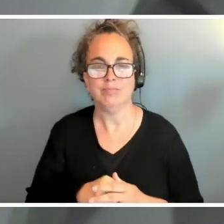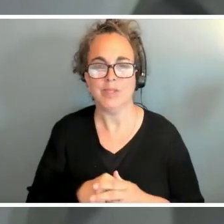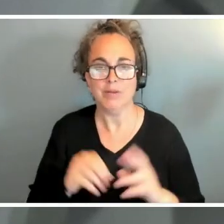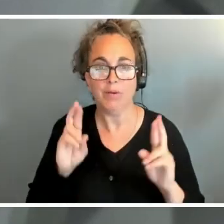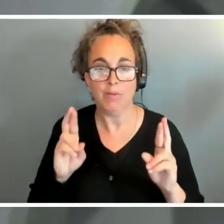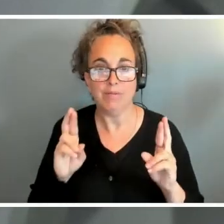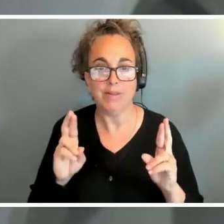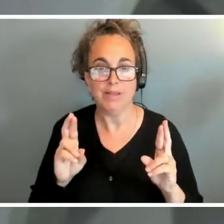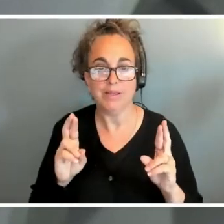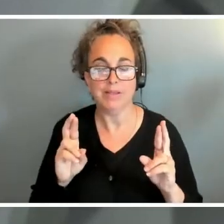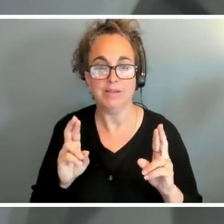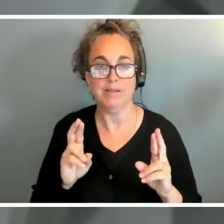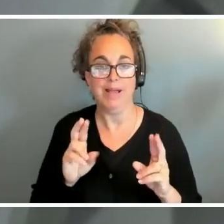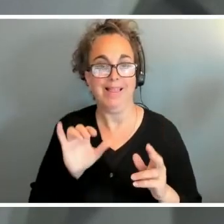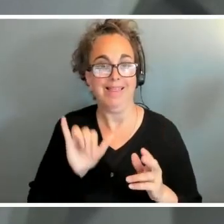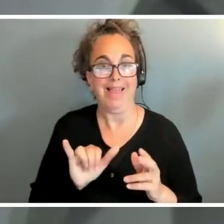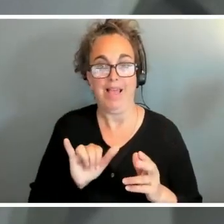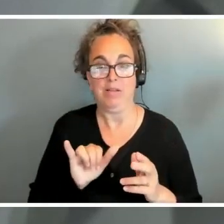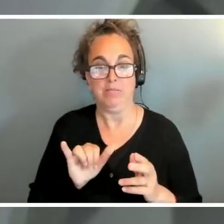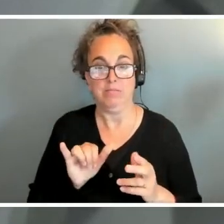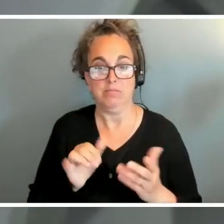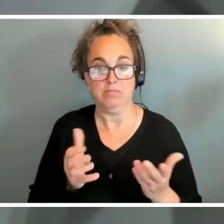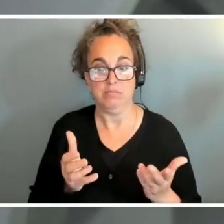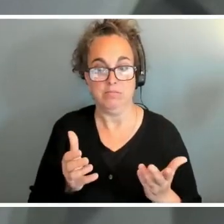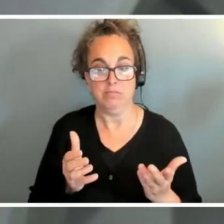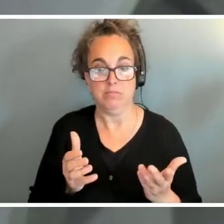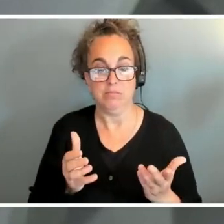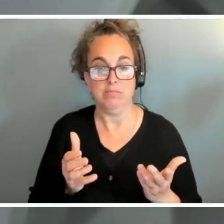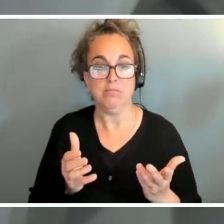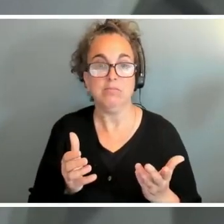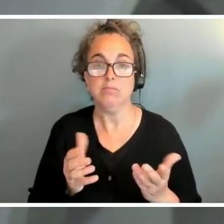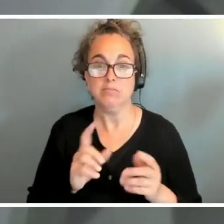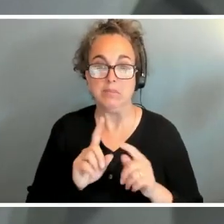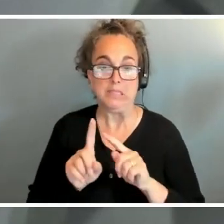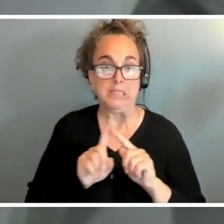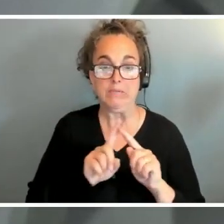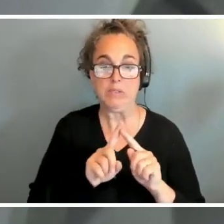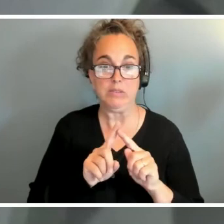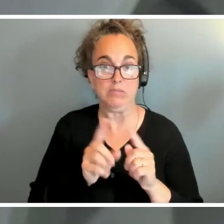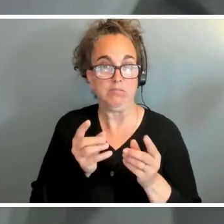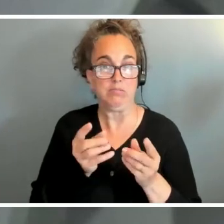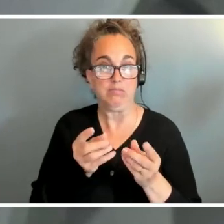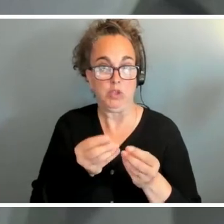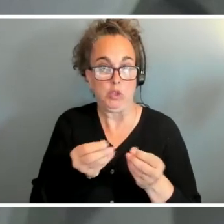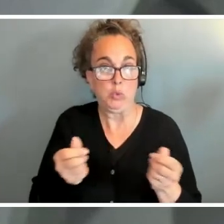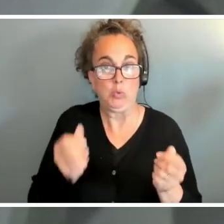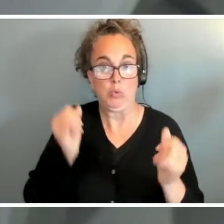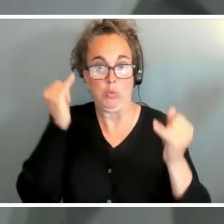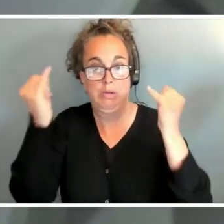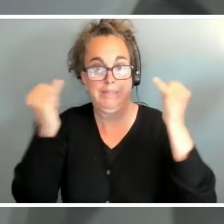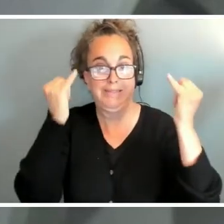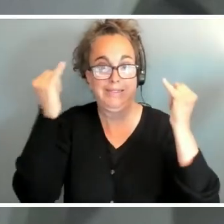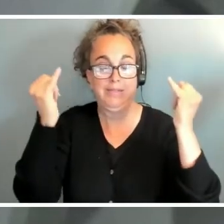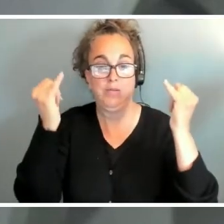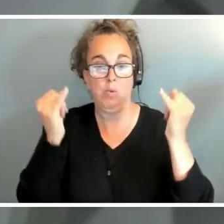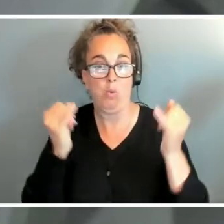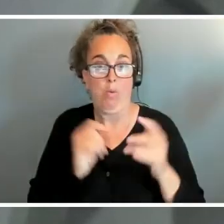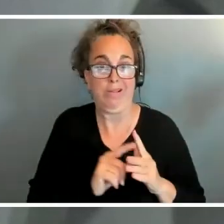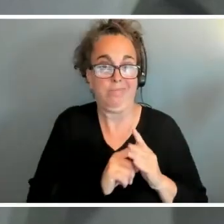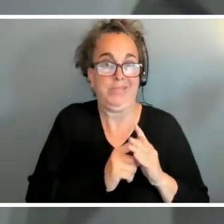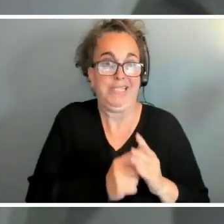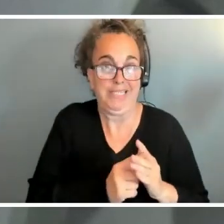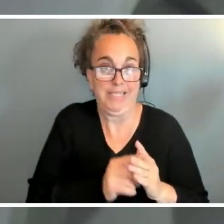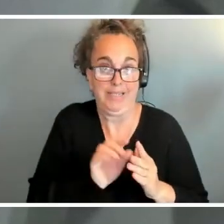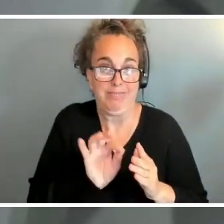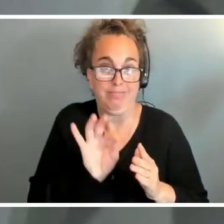is that the solutions that are created here, or maybe the initiation of the creation of these